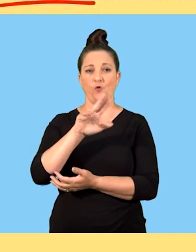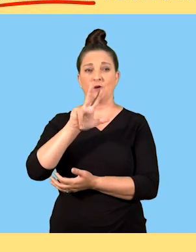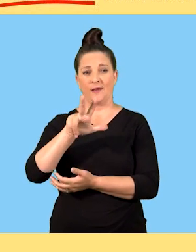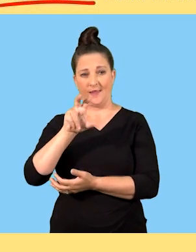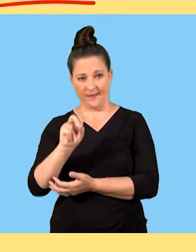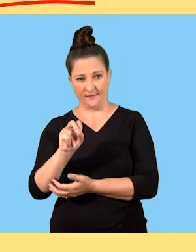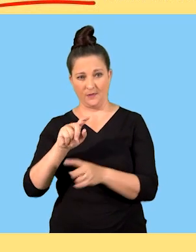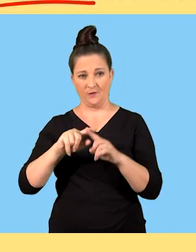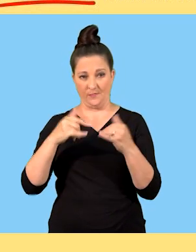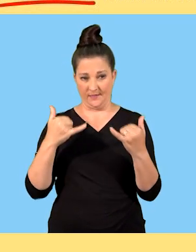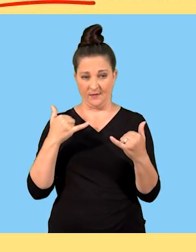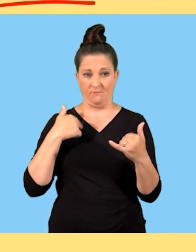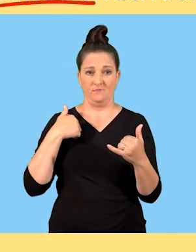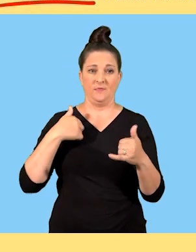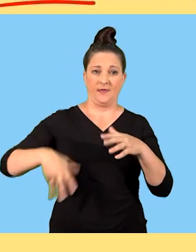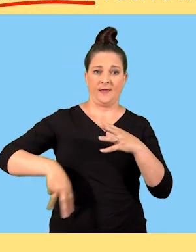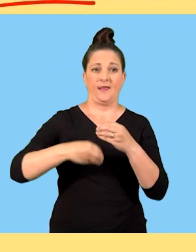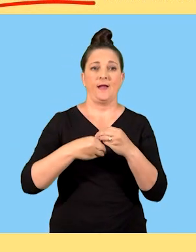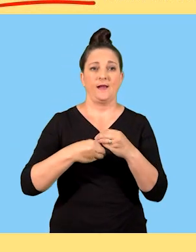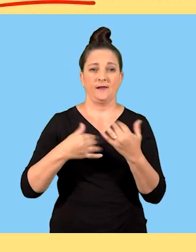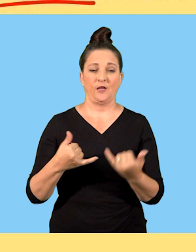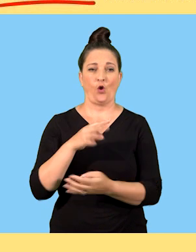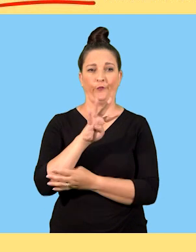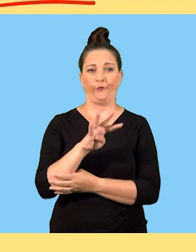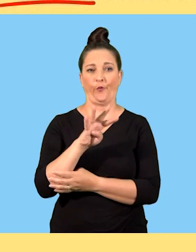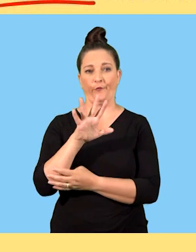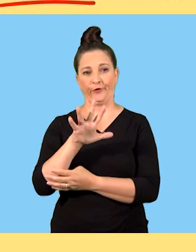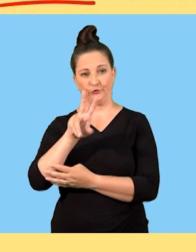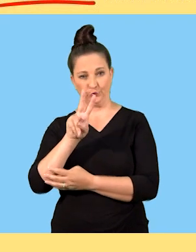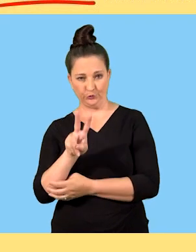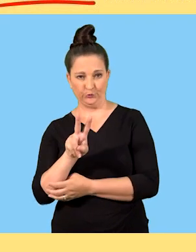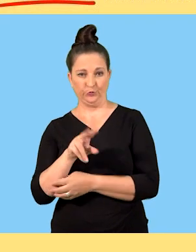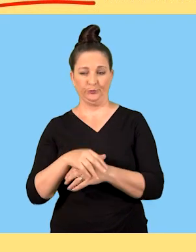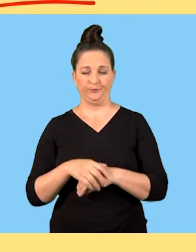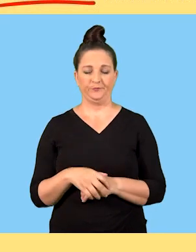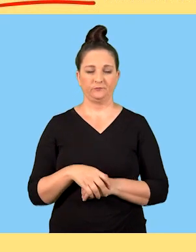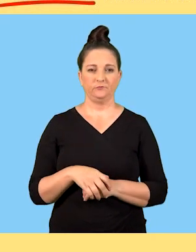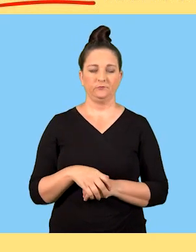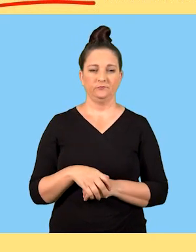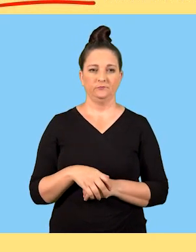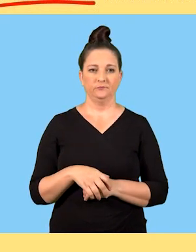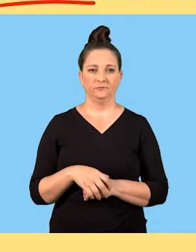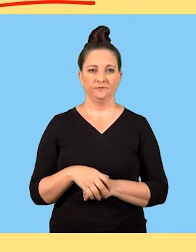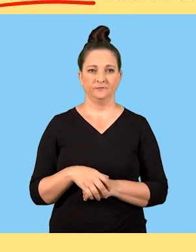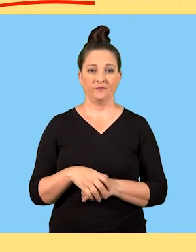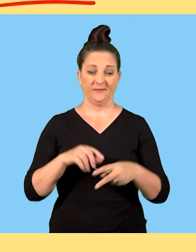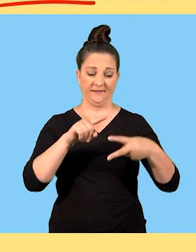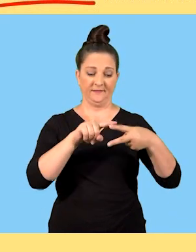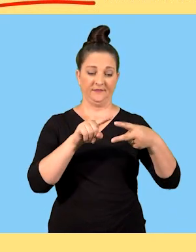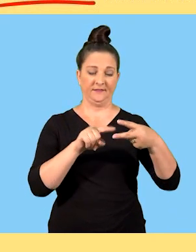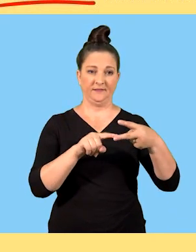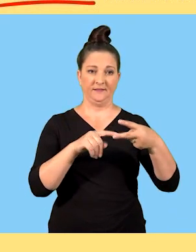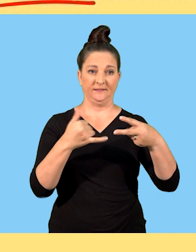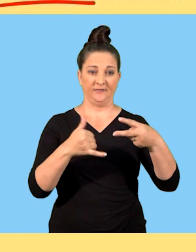20,480, and then I'm adding the new depreciation amount, which is 452 plus